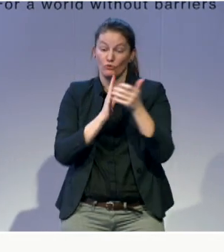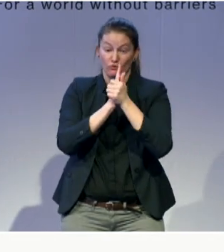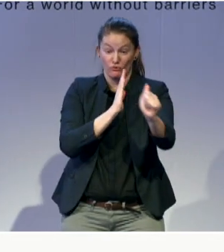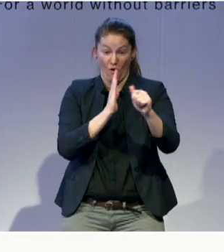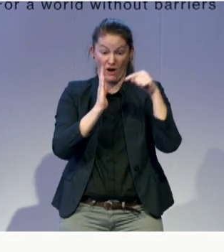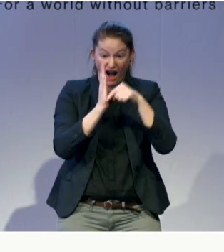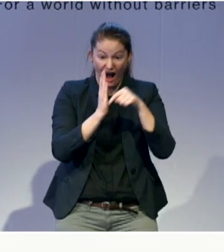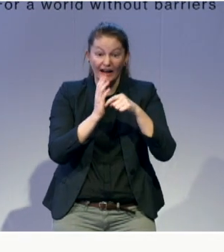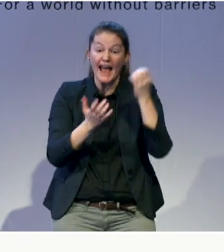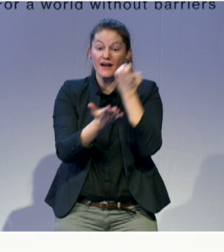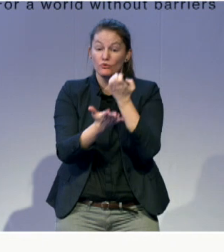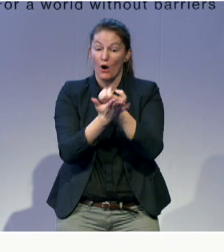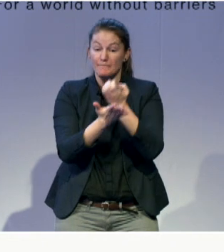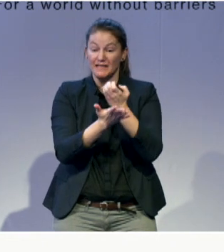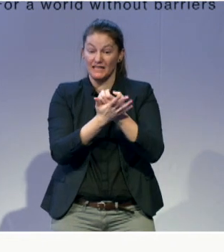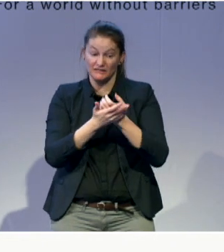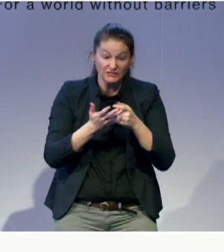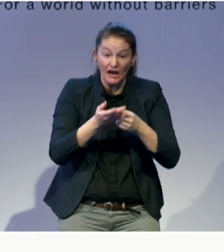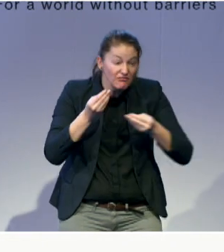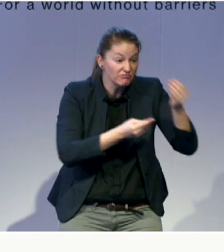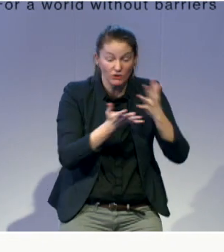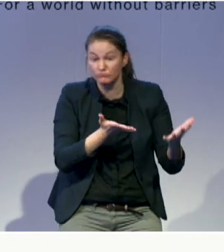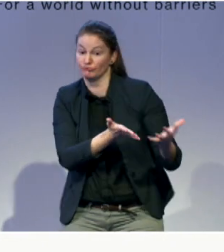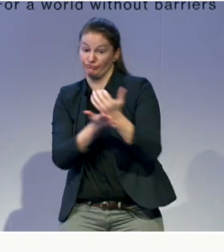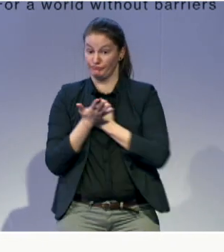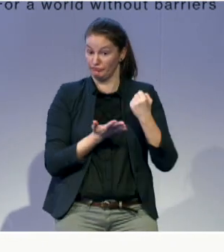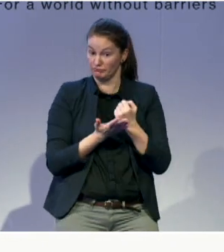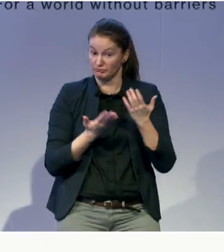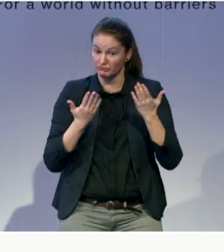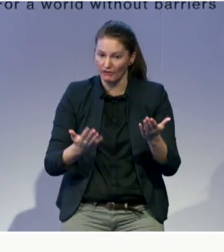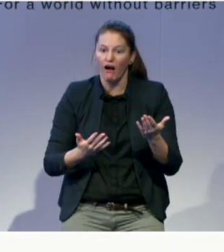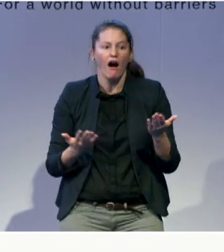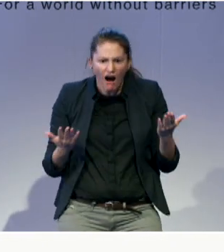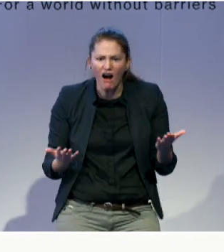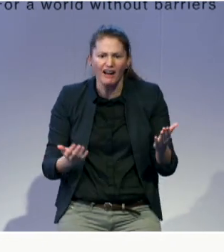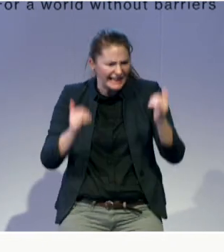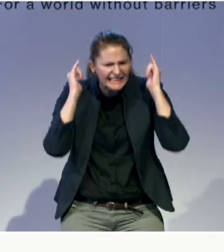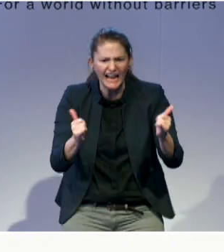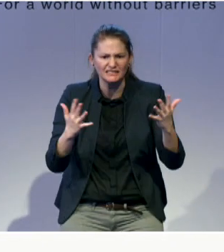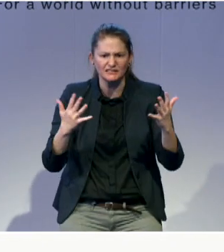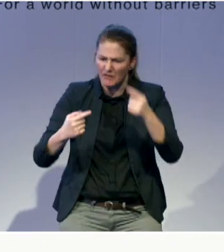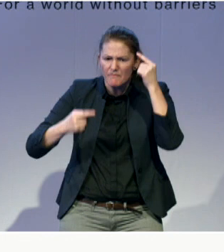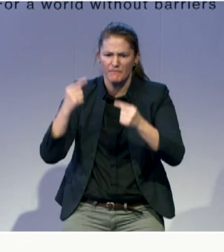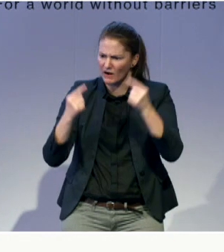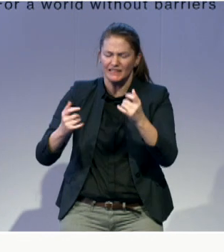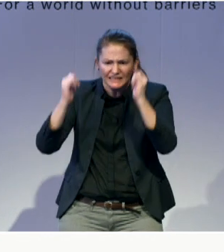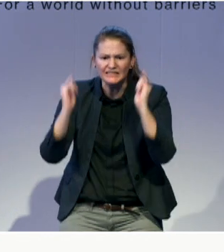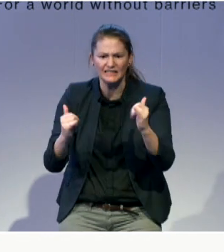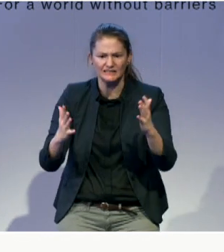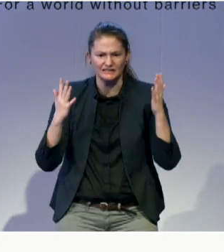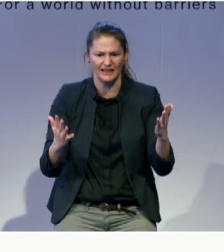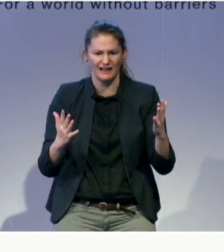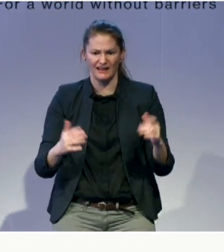When I was asked to this, they told me it was about politics. I have worked for 4 presidents. I have worked